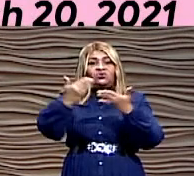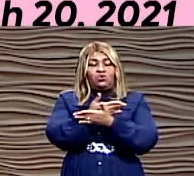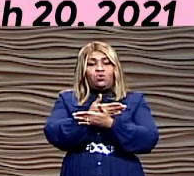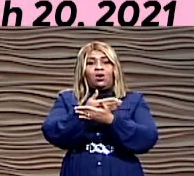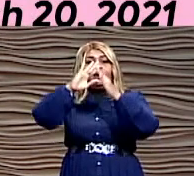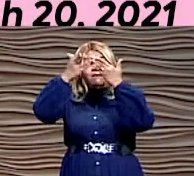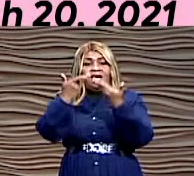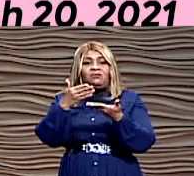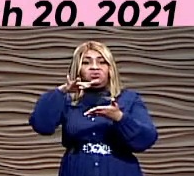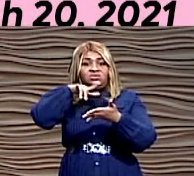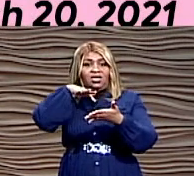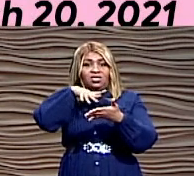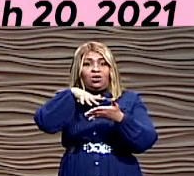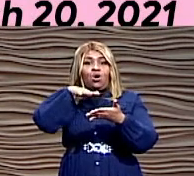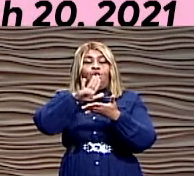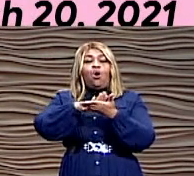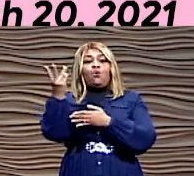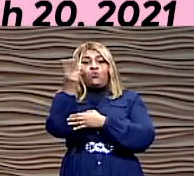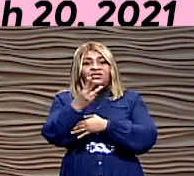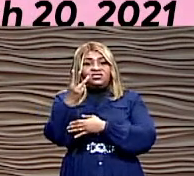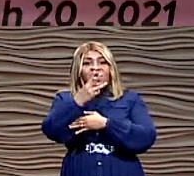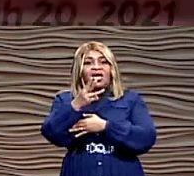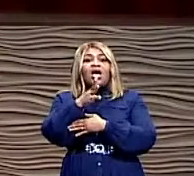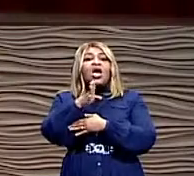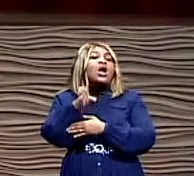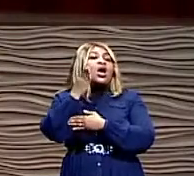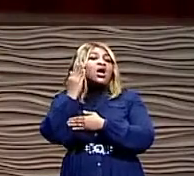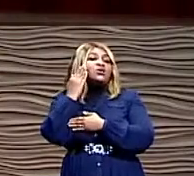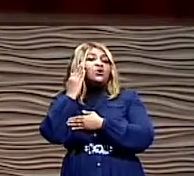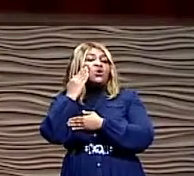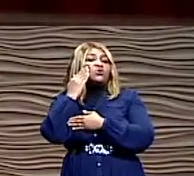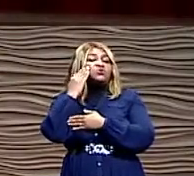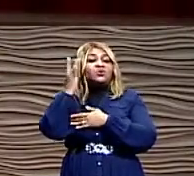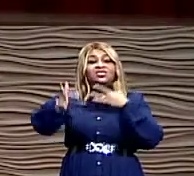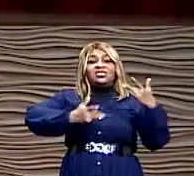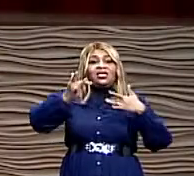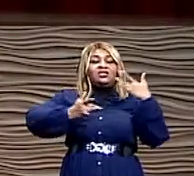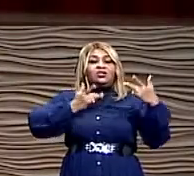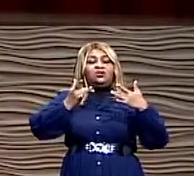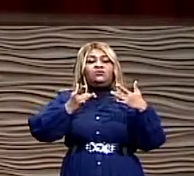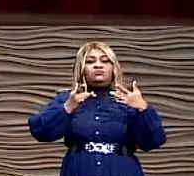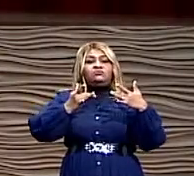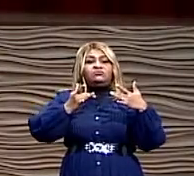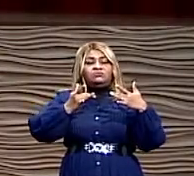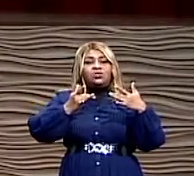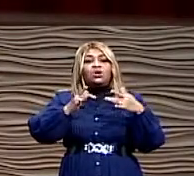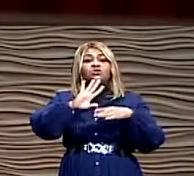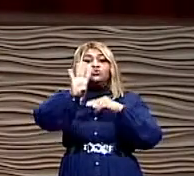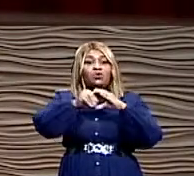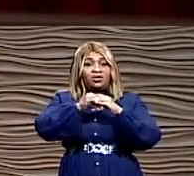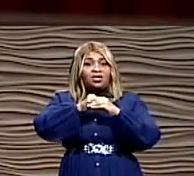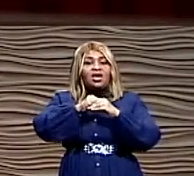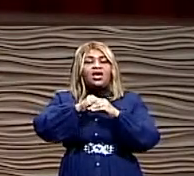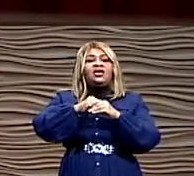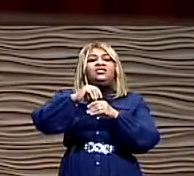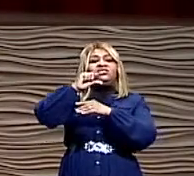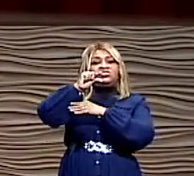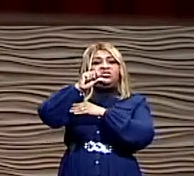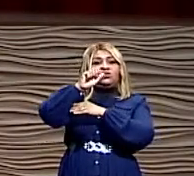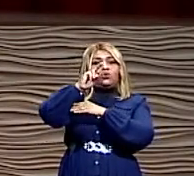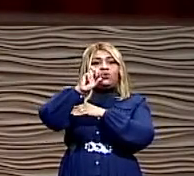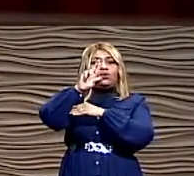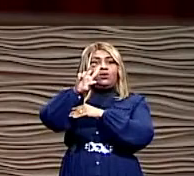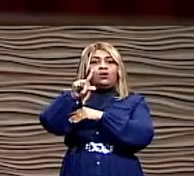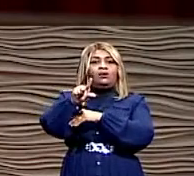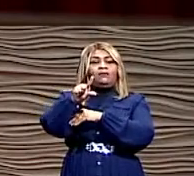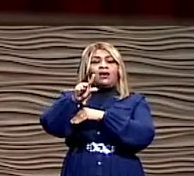Wednesdays, so I know that you're excited about that. Make sure that you join our general Bible studies. And this Tuesday night, we are